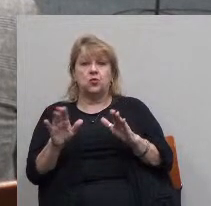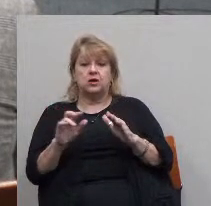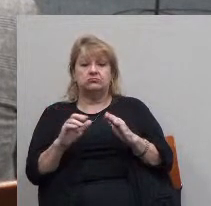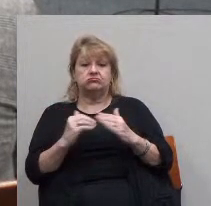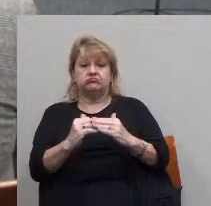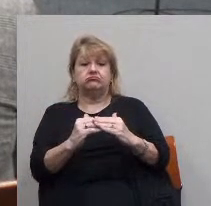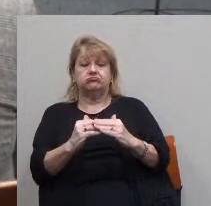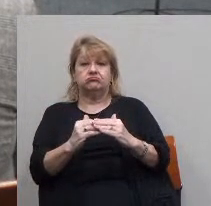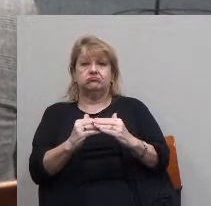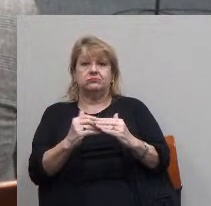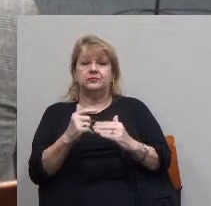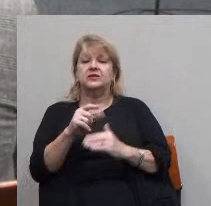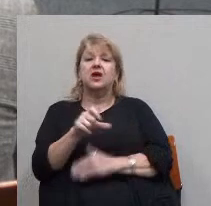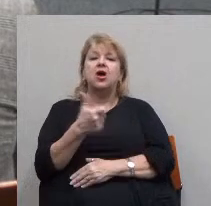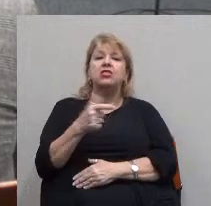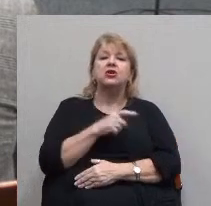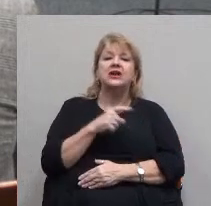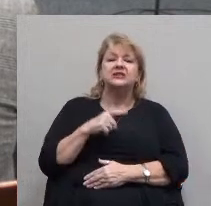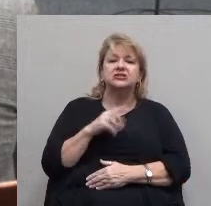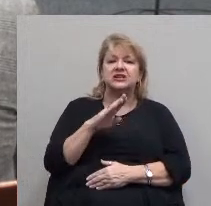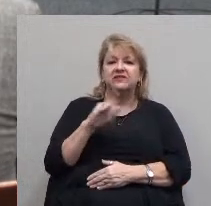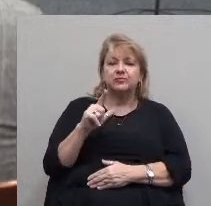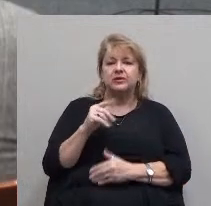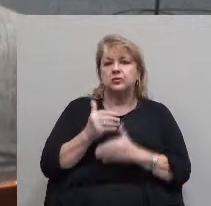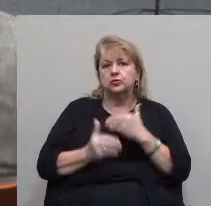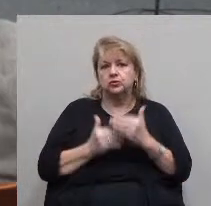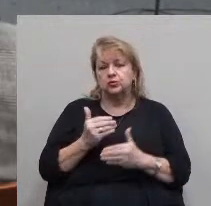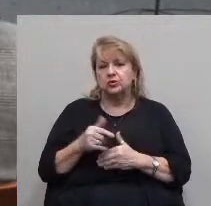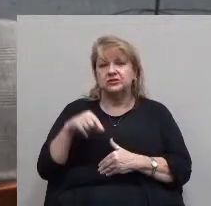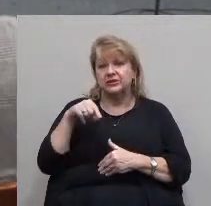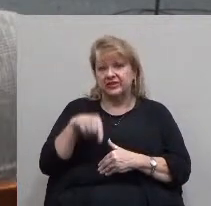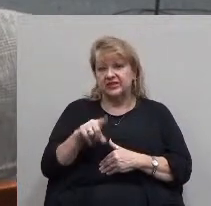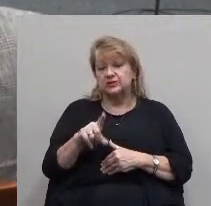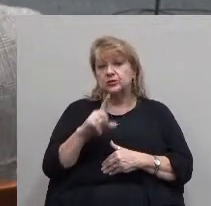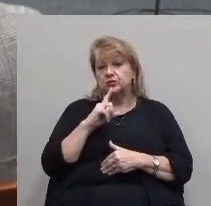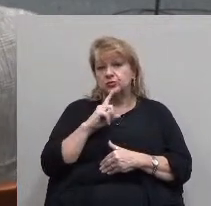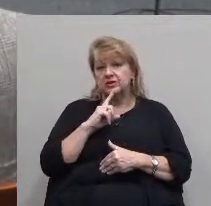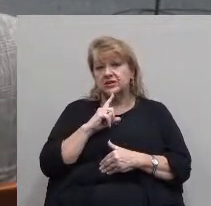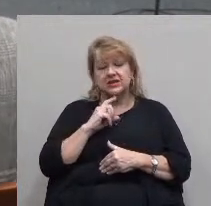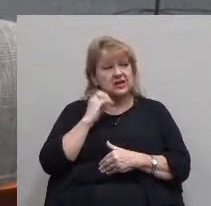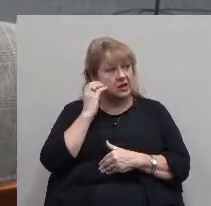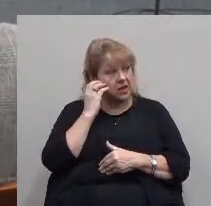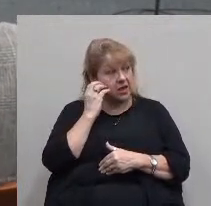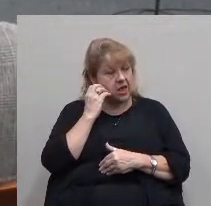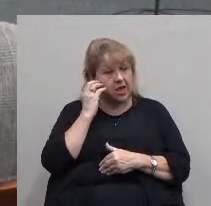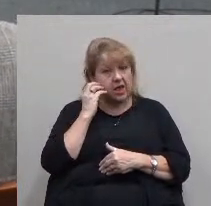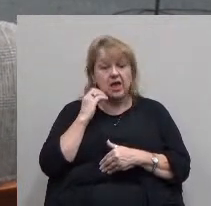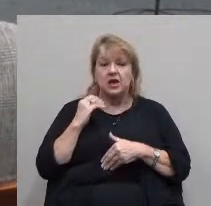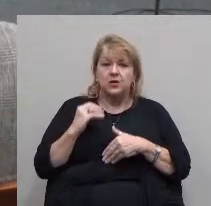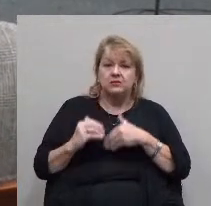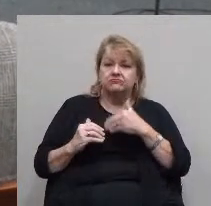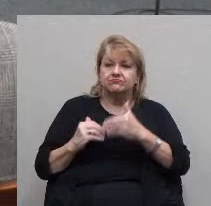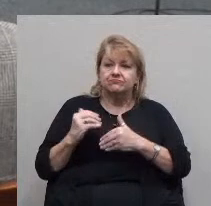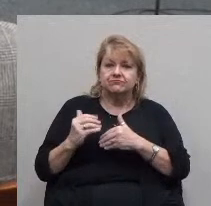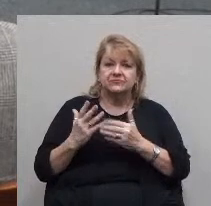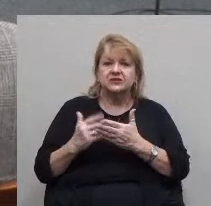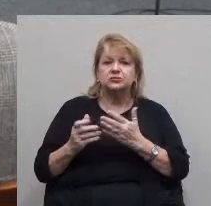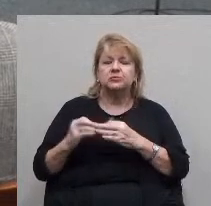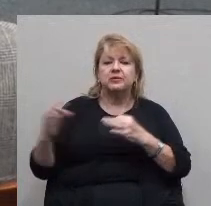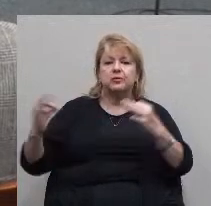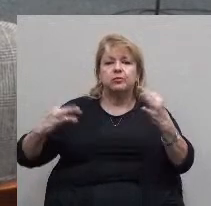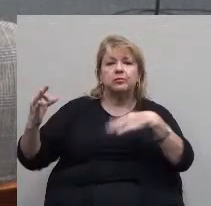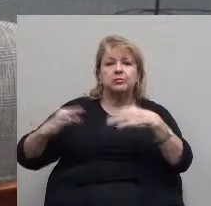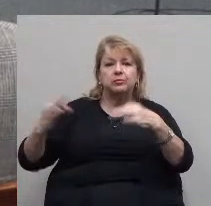like any other legislative bill through the process, this one literally took right up to the end because it was so big and so many other people were putting